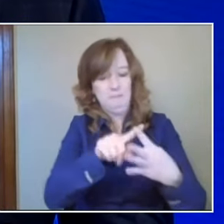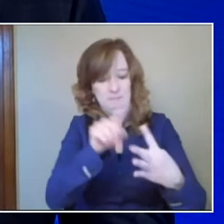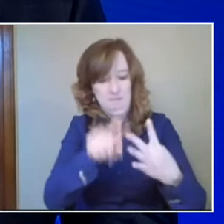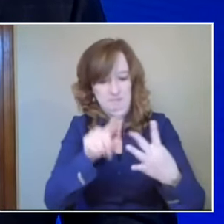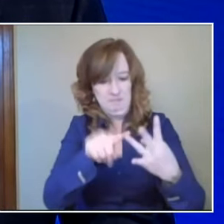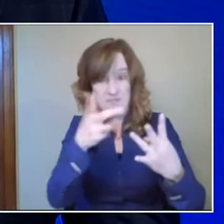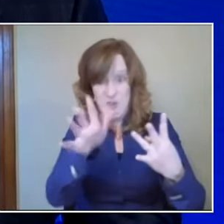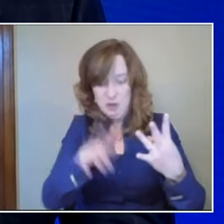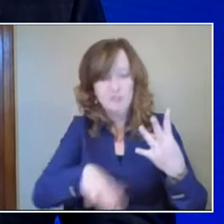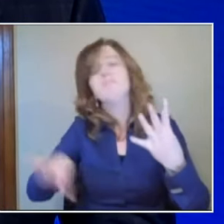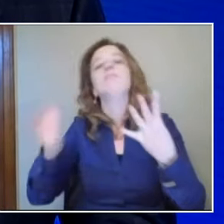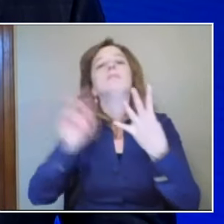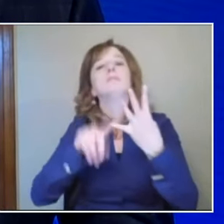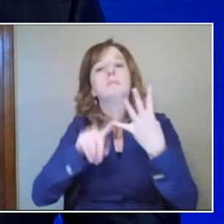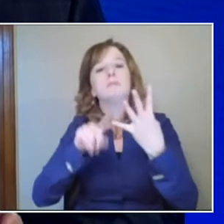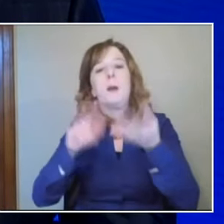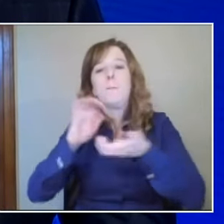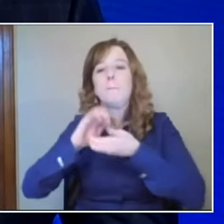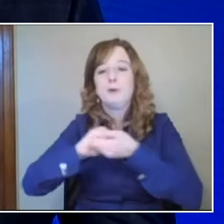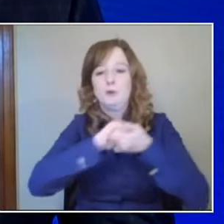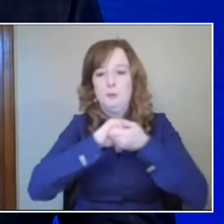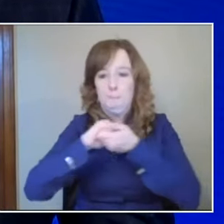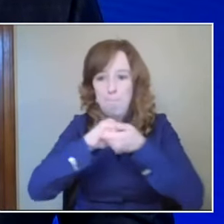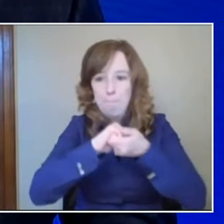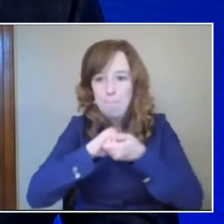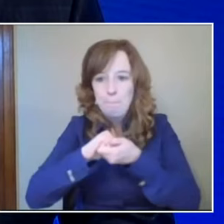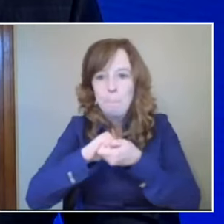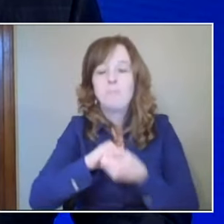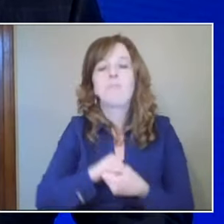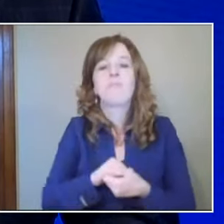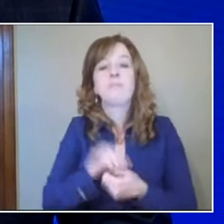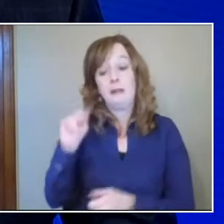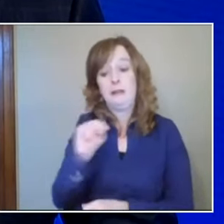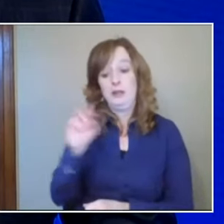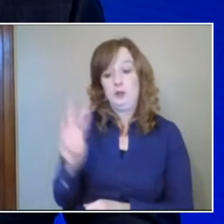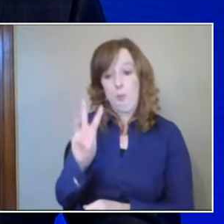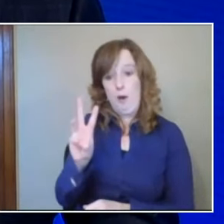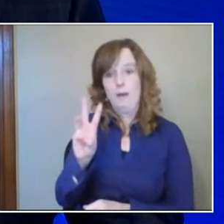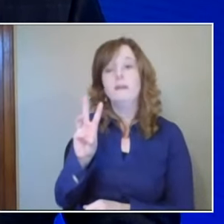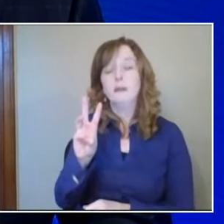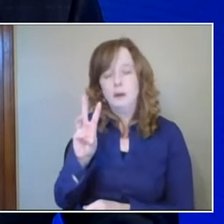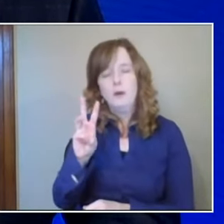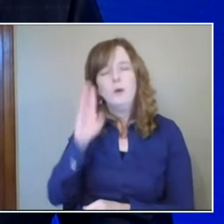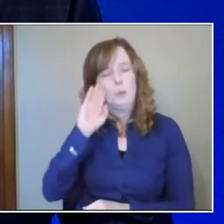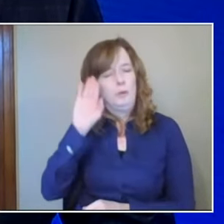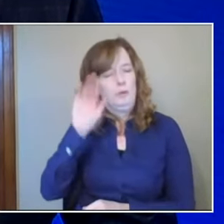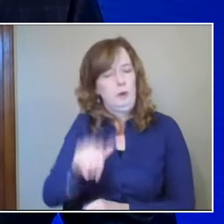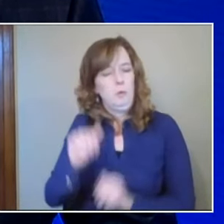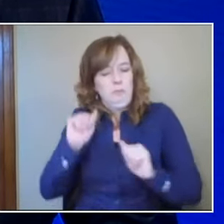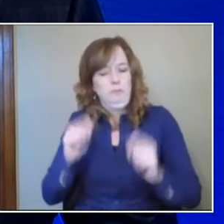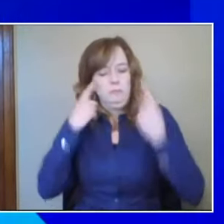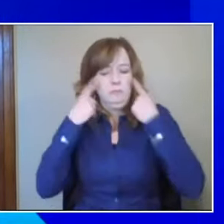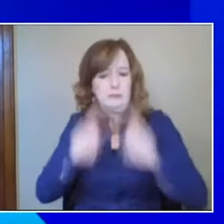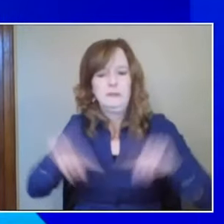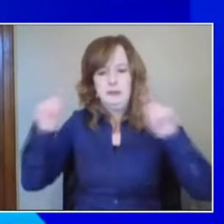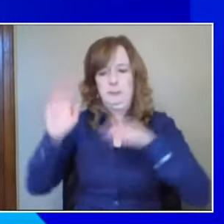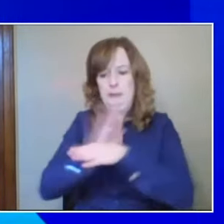is partnerships. At Nationwide, we know our success depends on our ability to work together as one